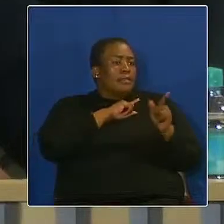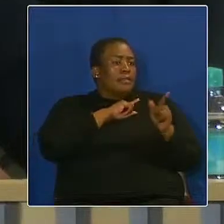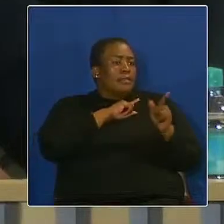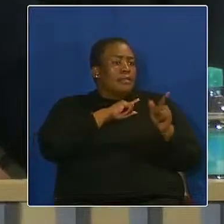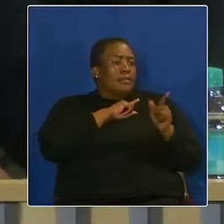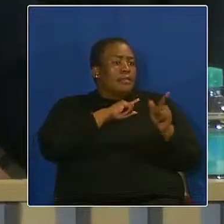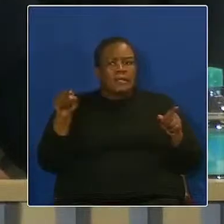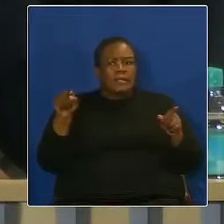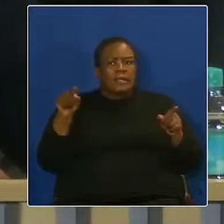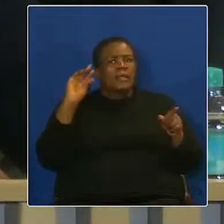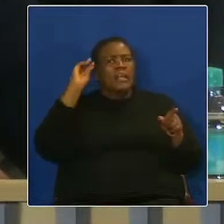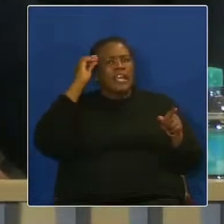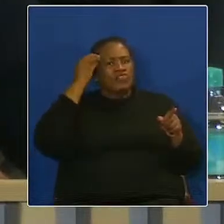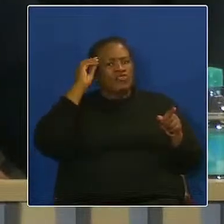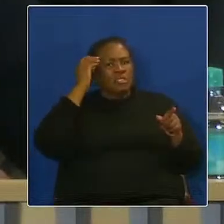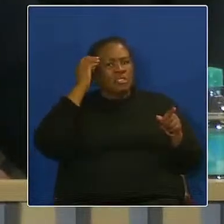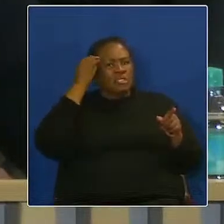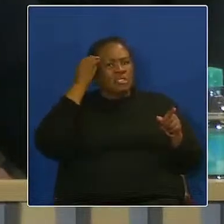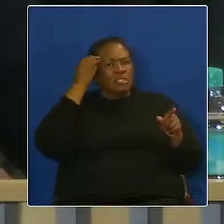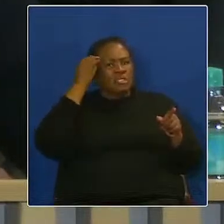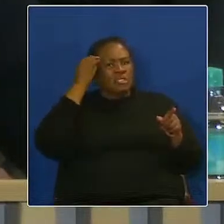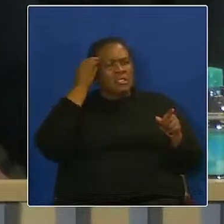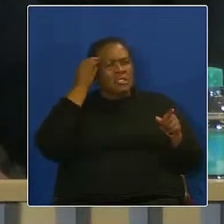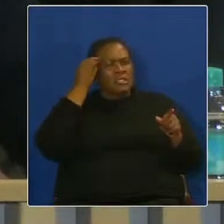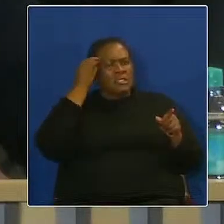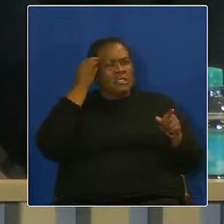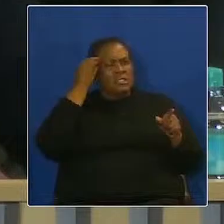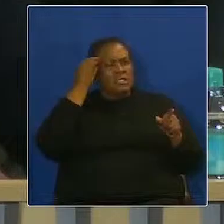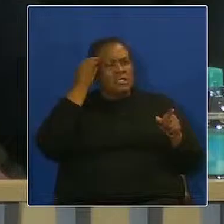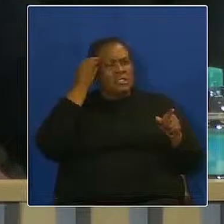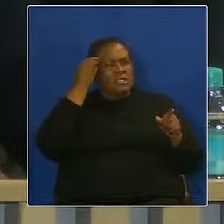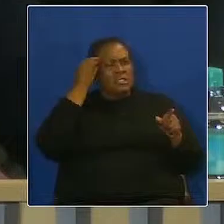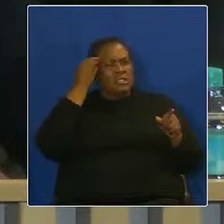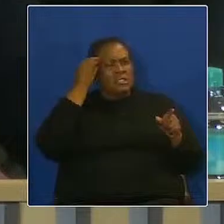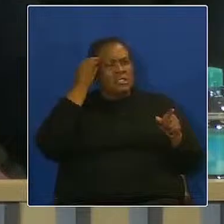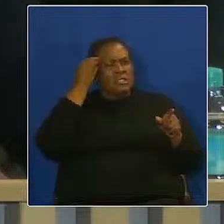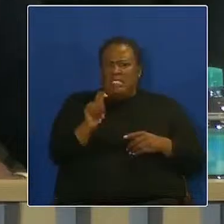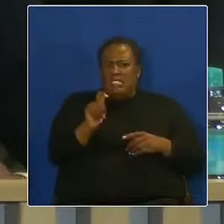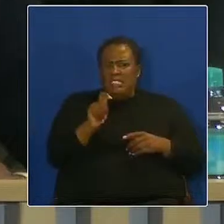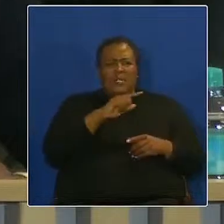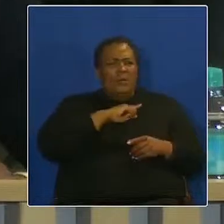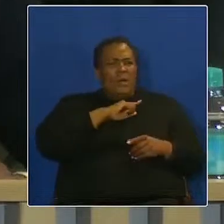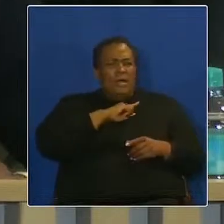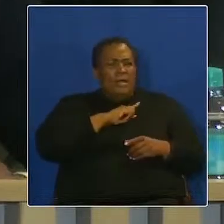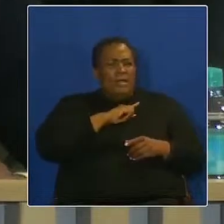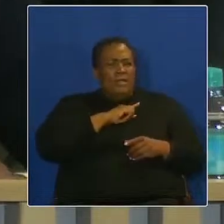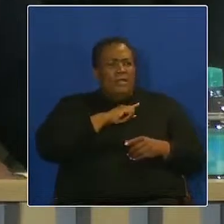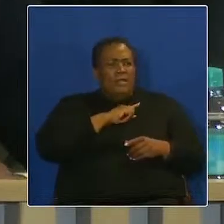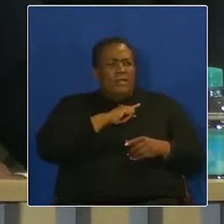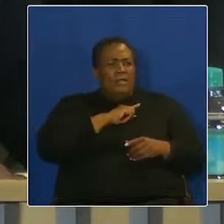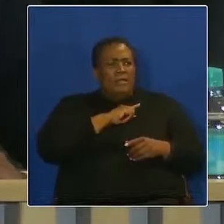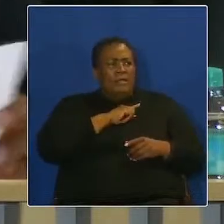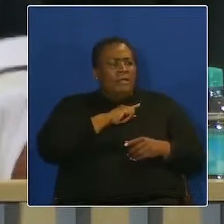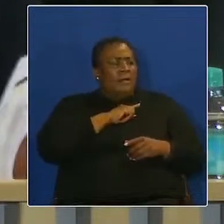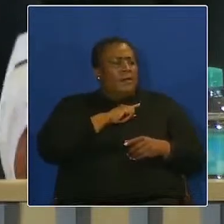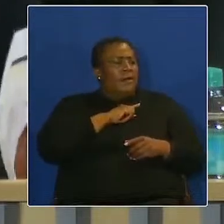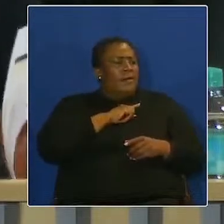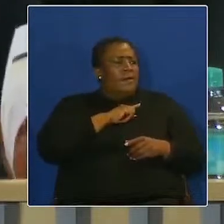be so interested in the PKTT and you specifically?